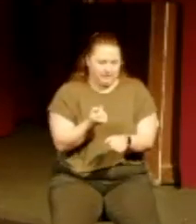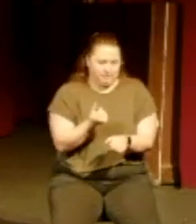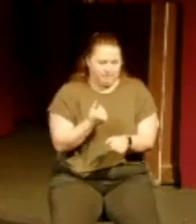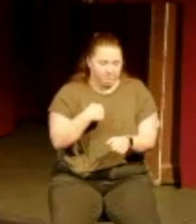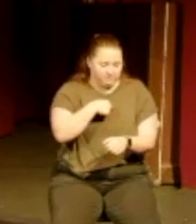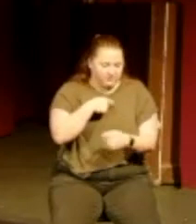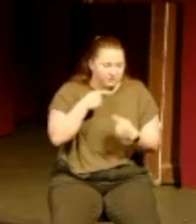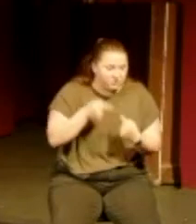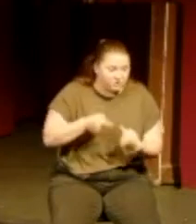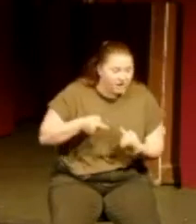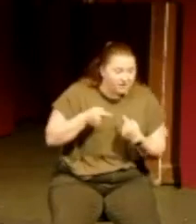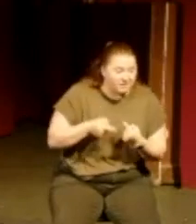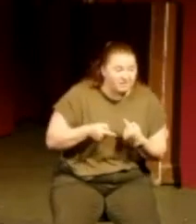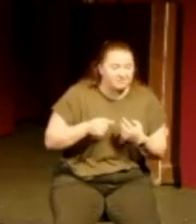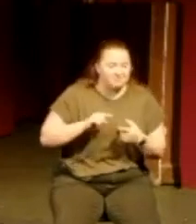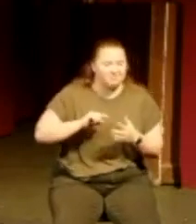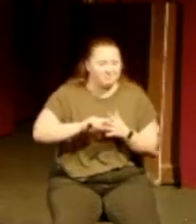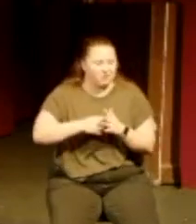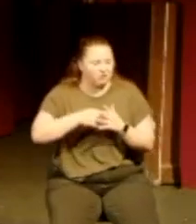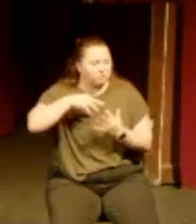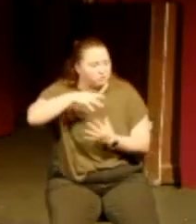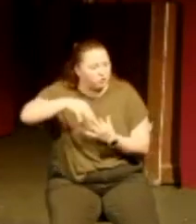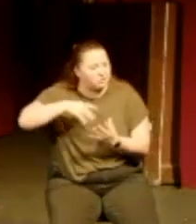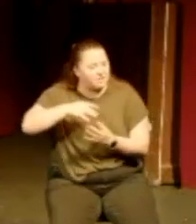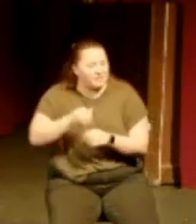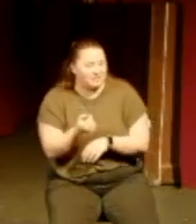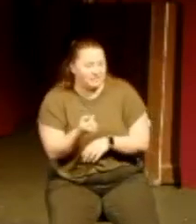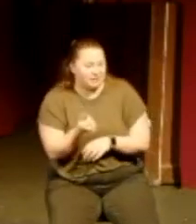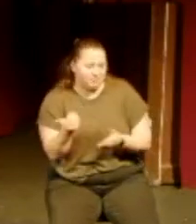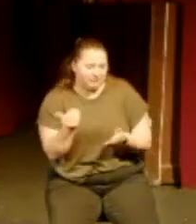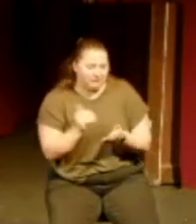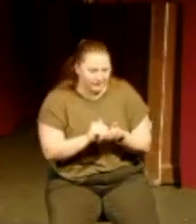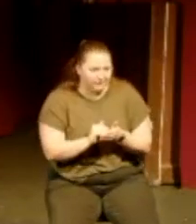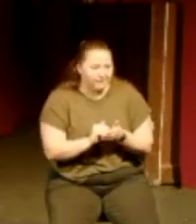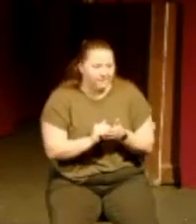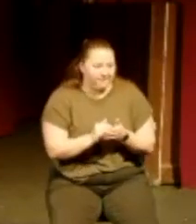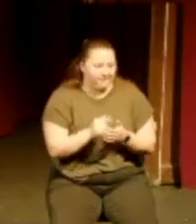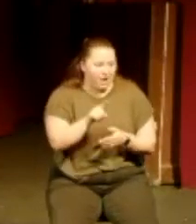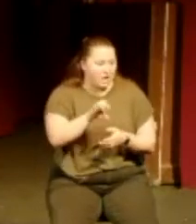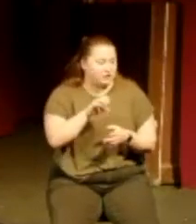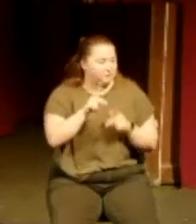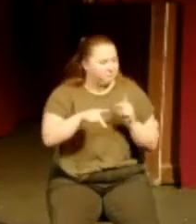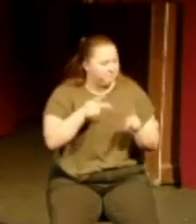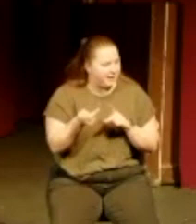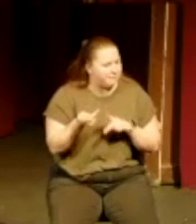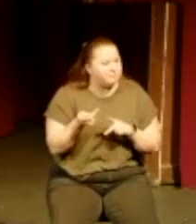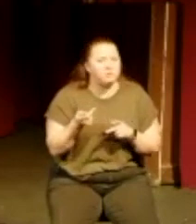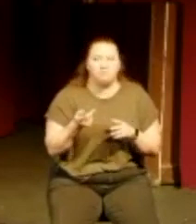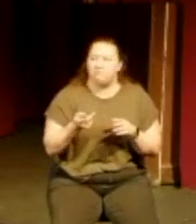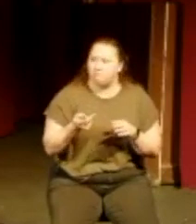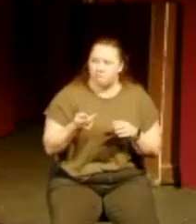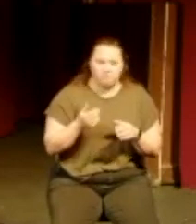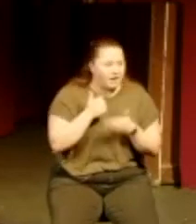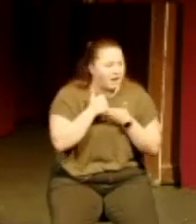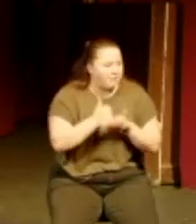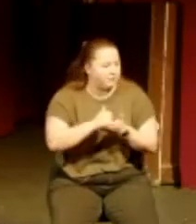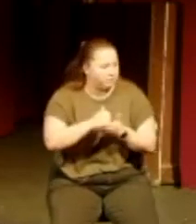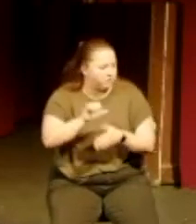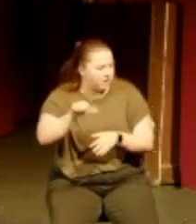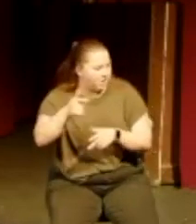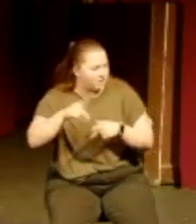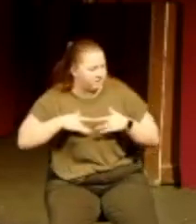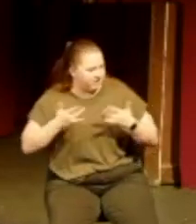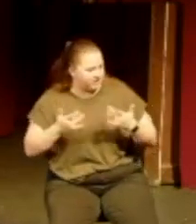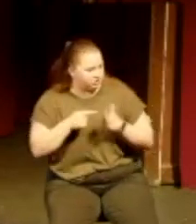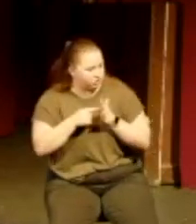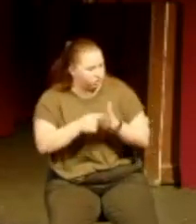to re-socialize a little bit. Not all of us, obviously. We had hundreds of people chipping in on those events I showed you earlier. I showed you